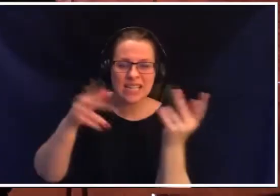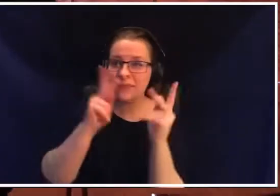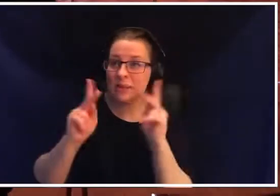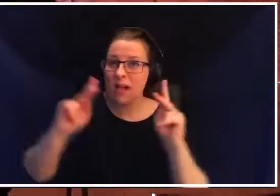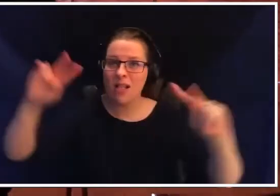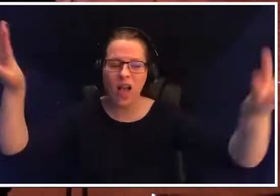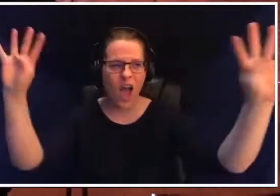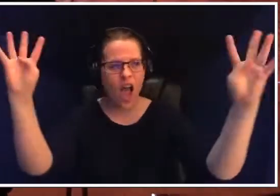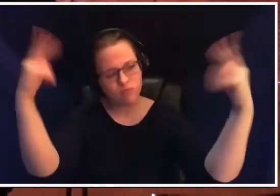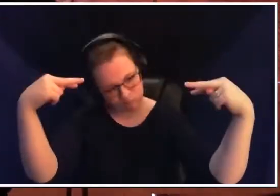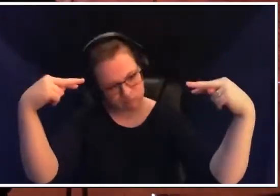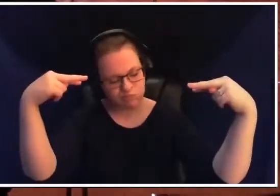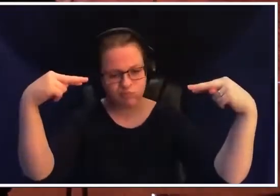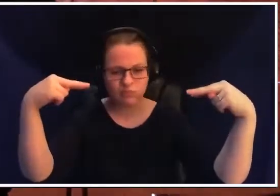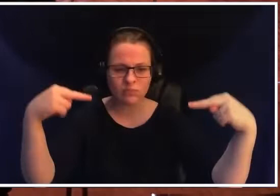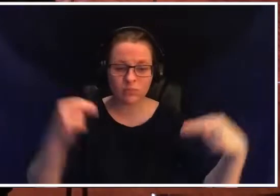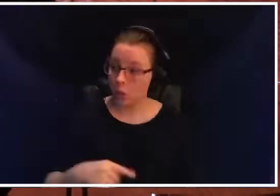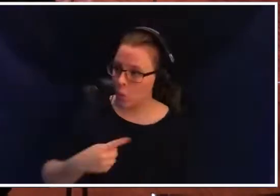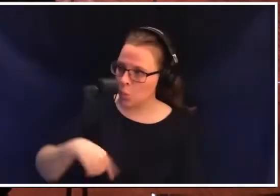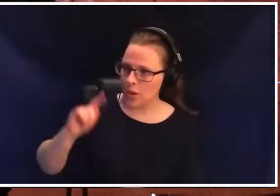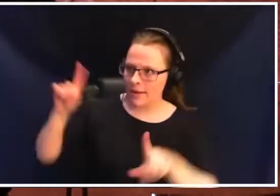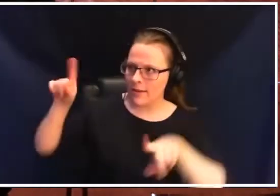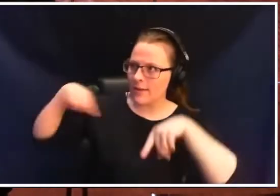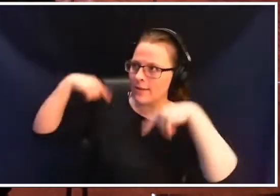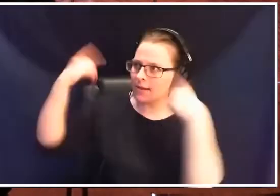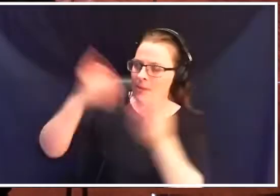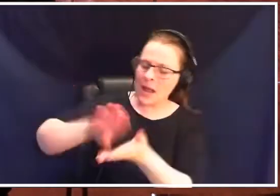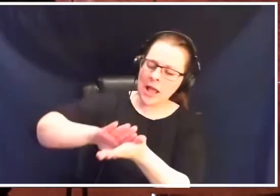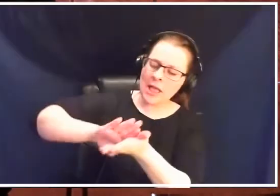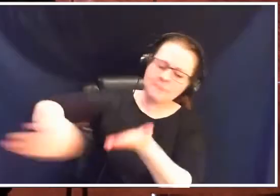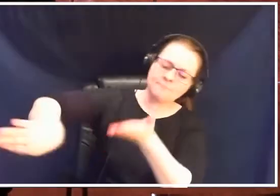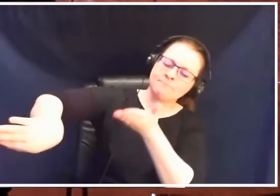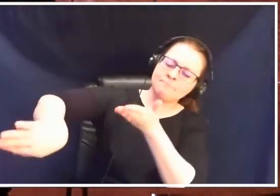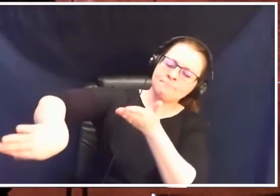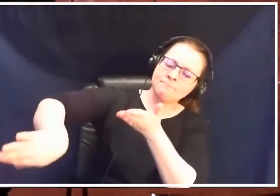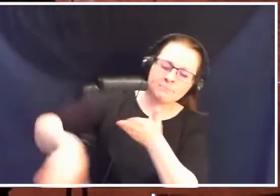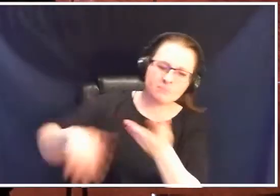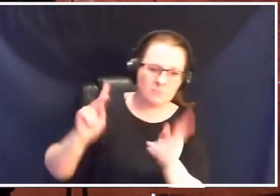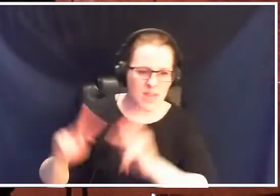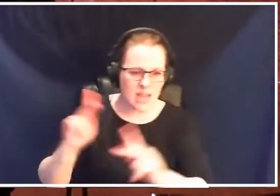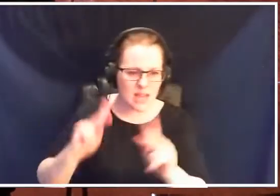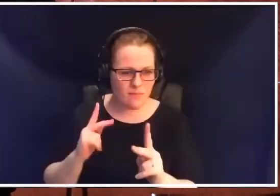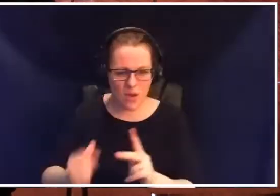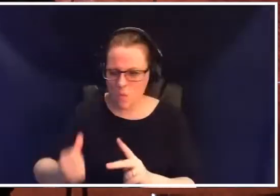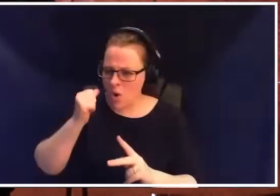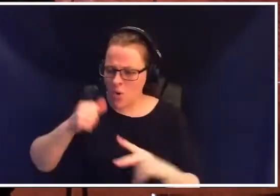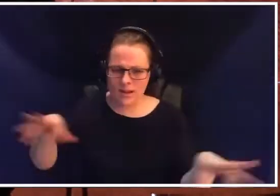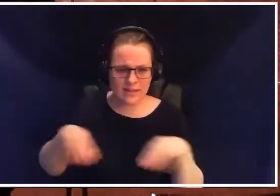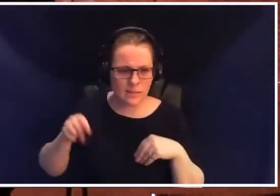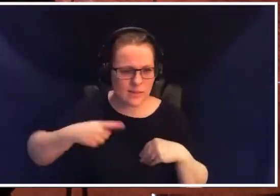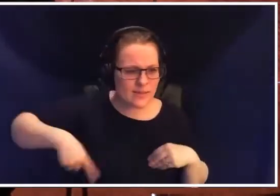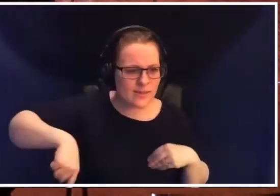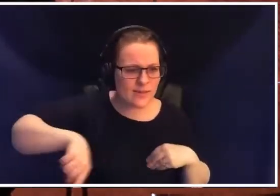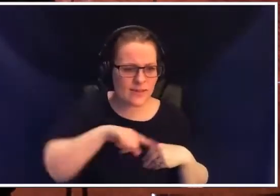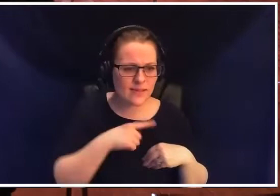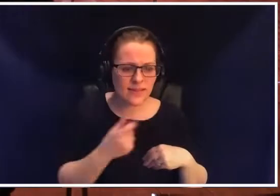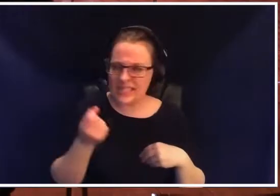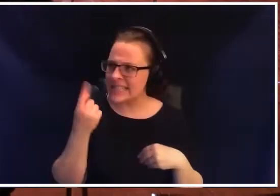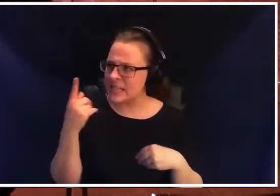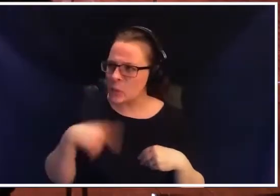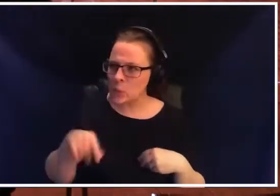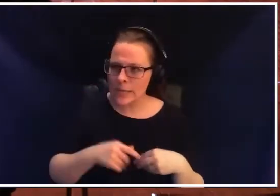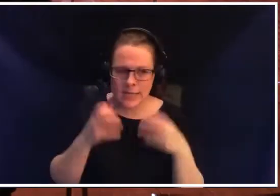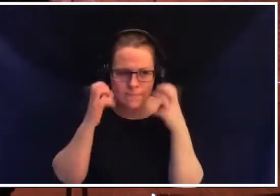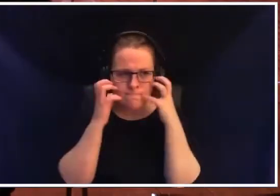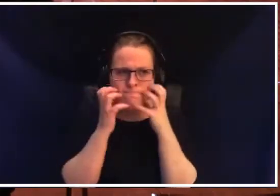slime. We've all been cast out as scallywag rogues with fire in our beards and our eyes. There's